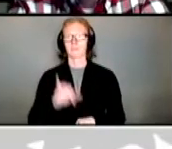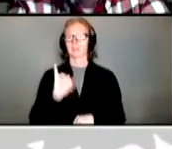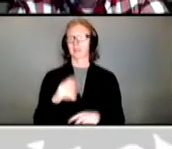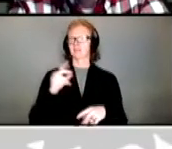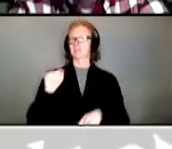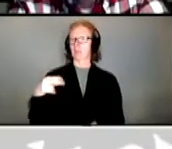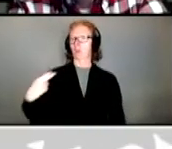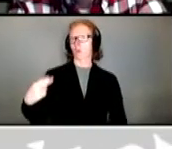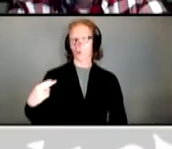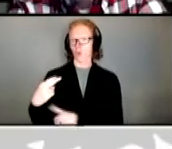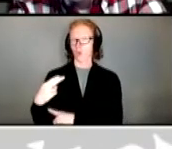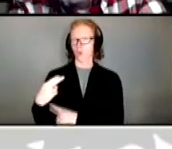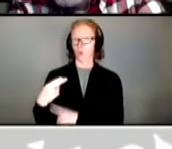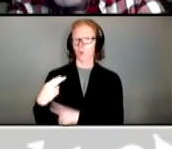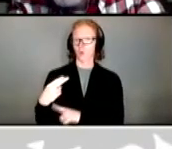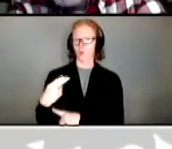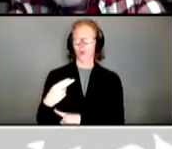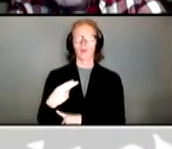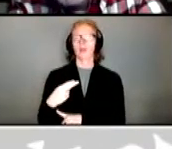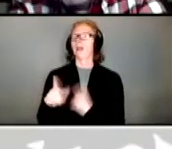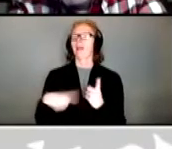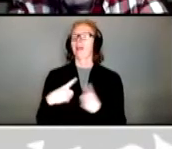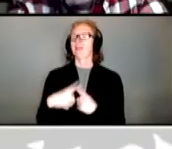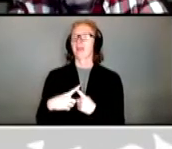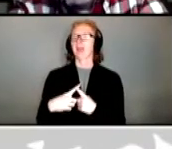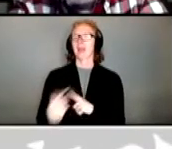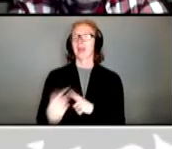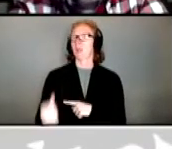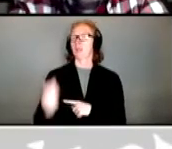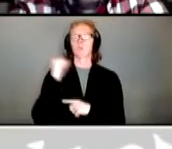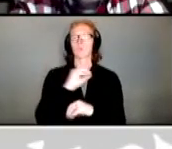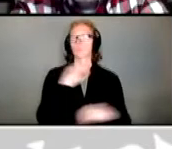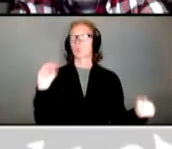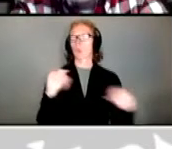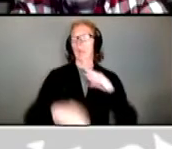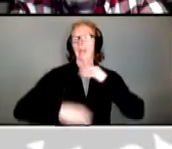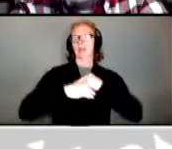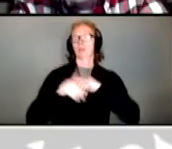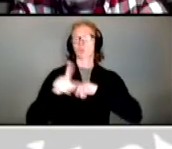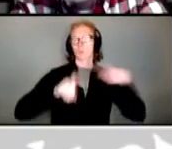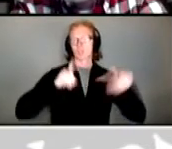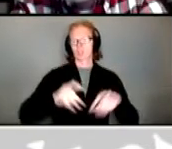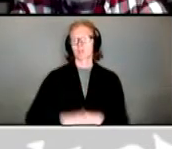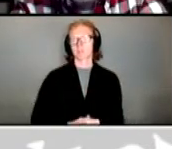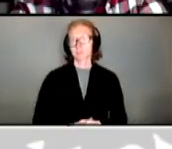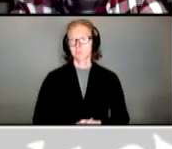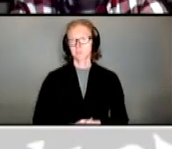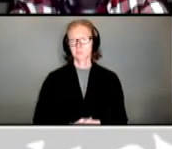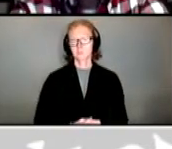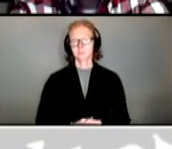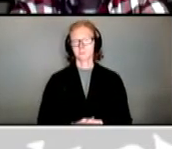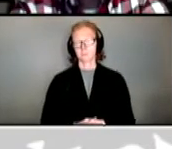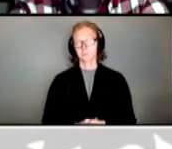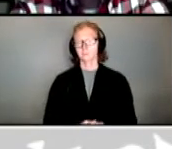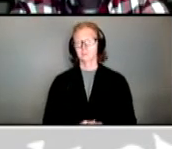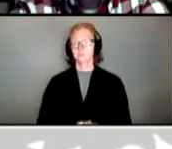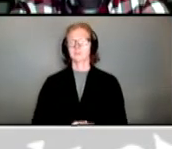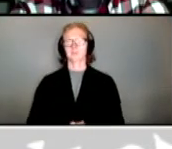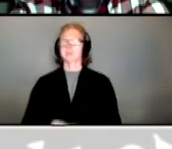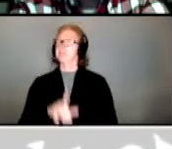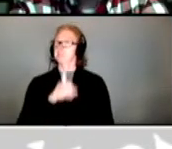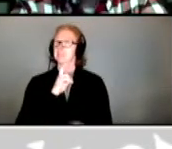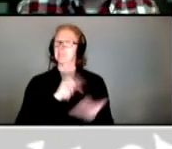town hall, just expect that folks won't be able to ask questions. So we have to